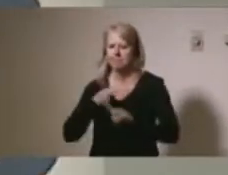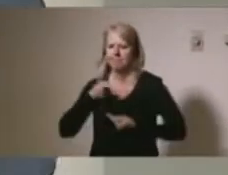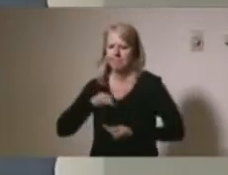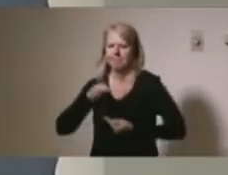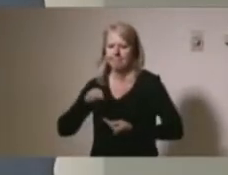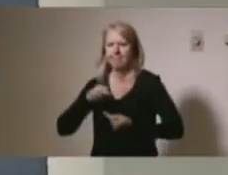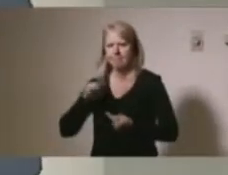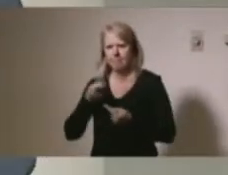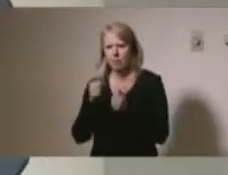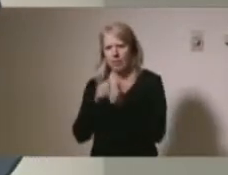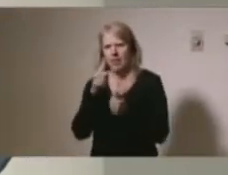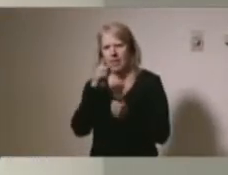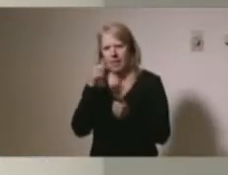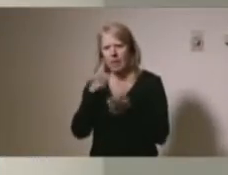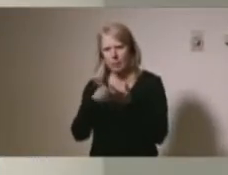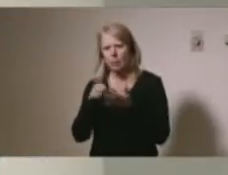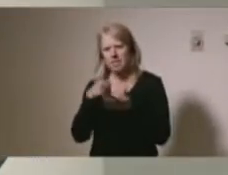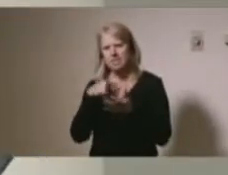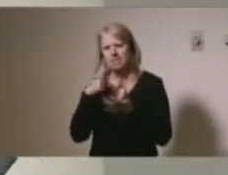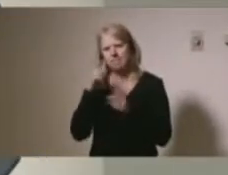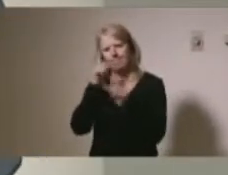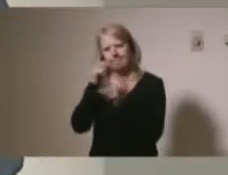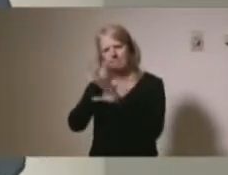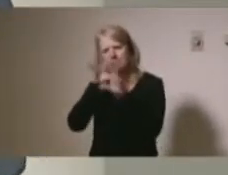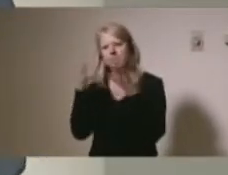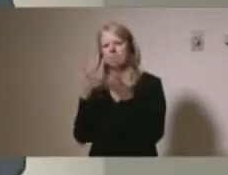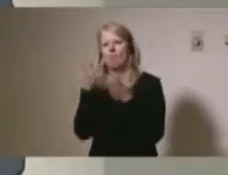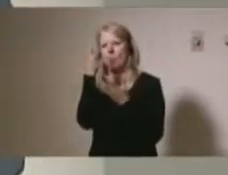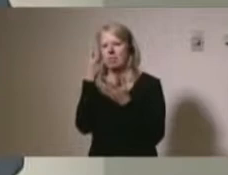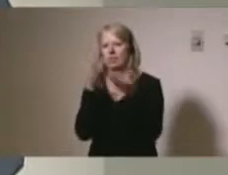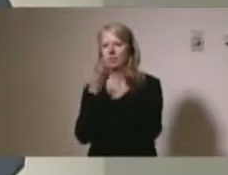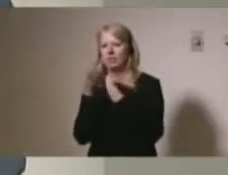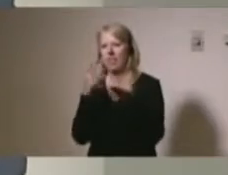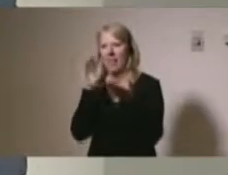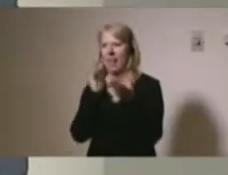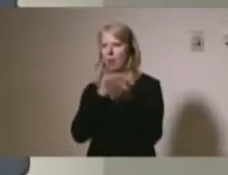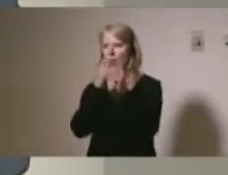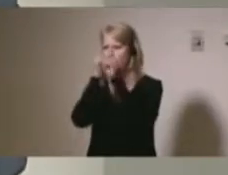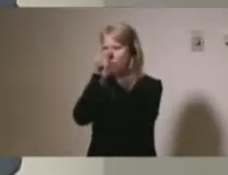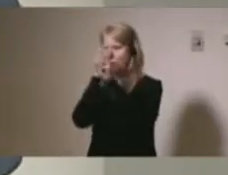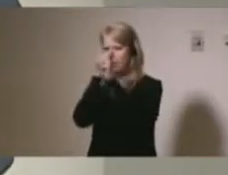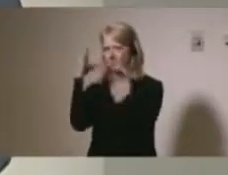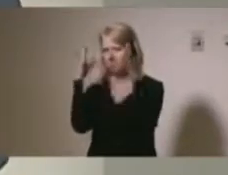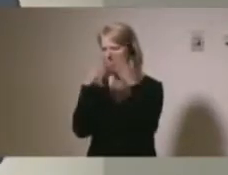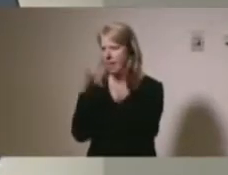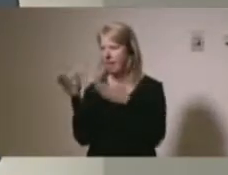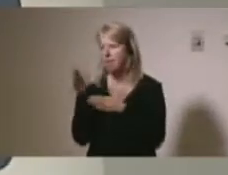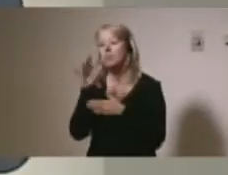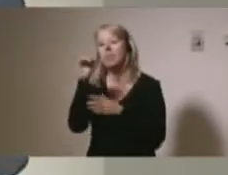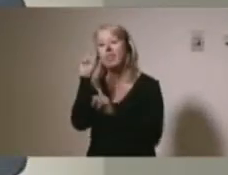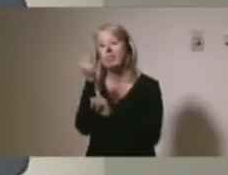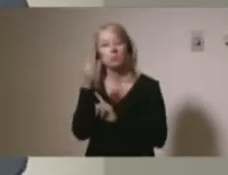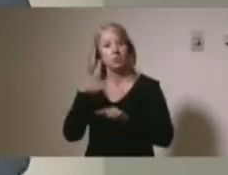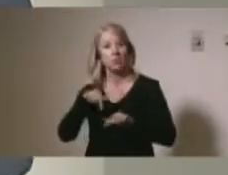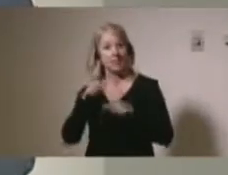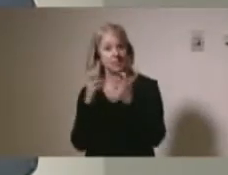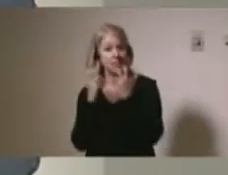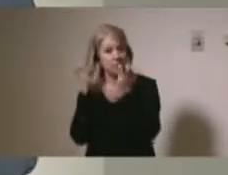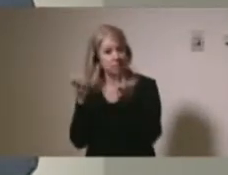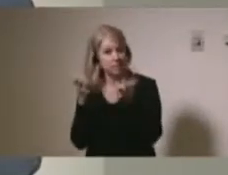with Canada Post. So that's our plan. And in that context, this